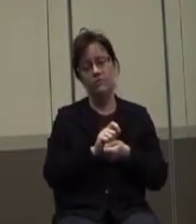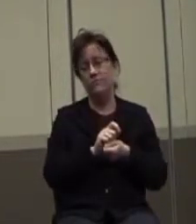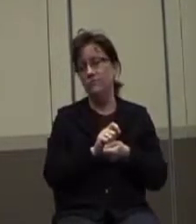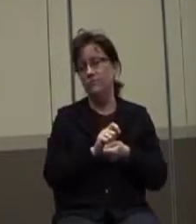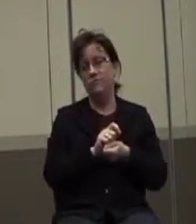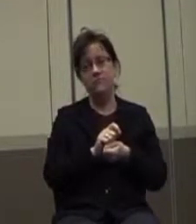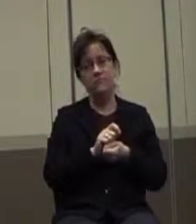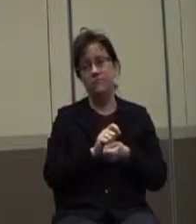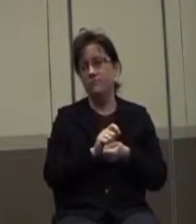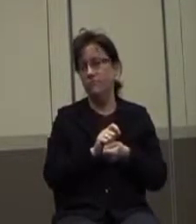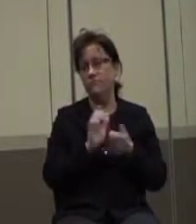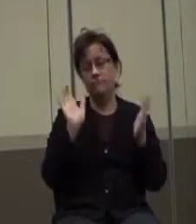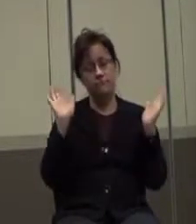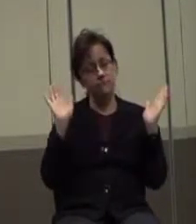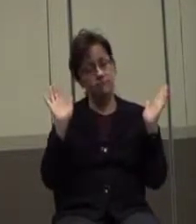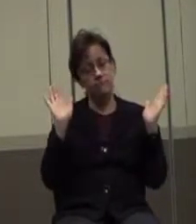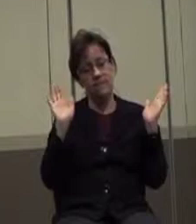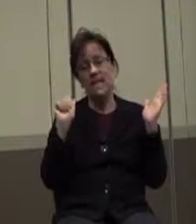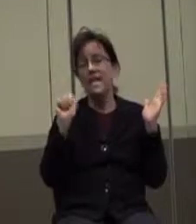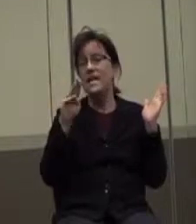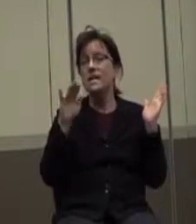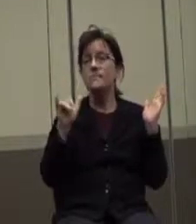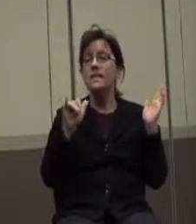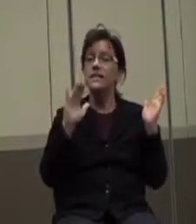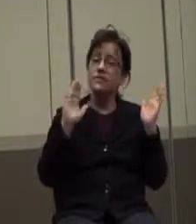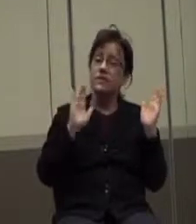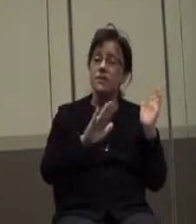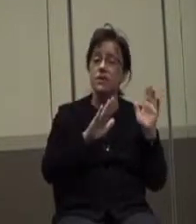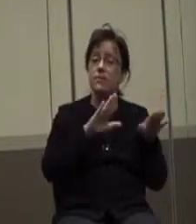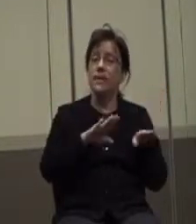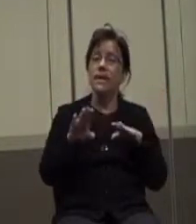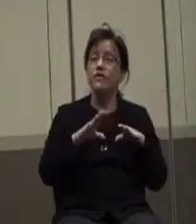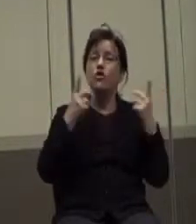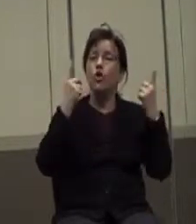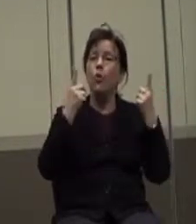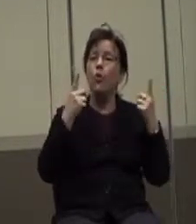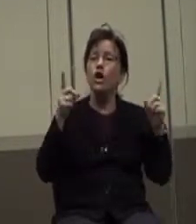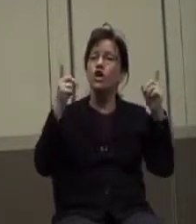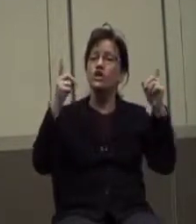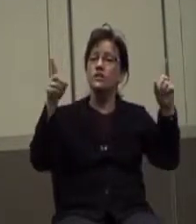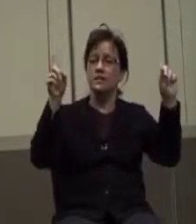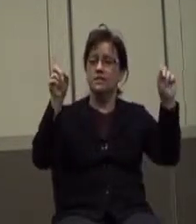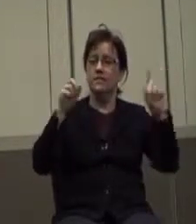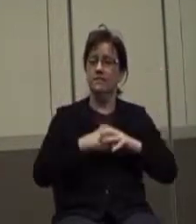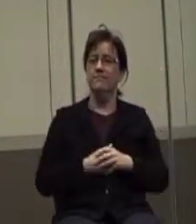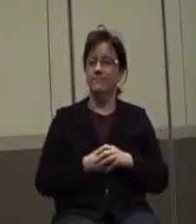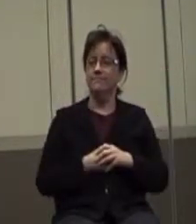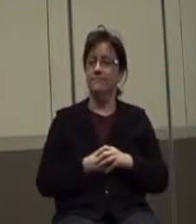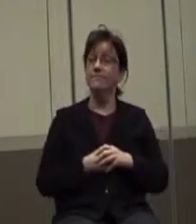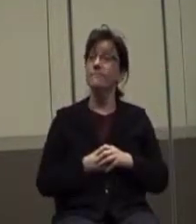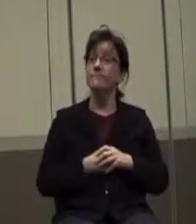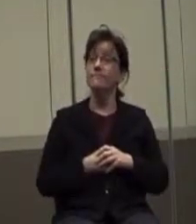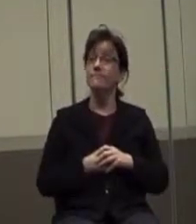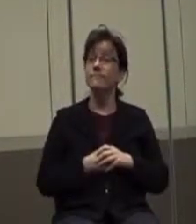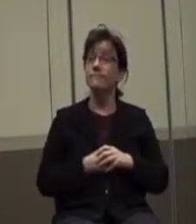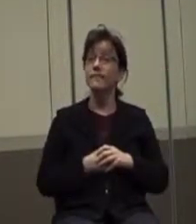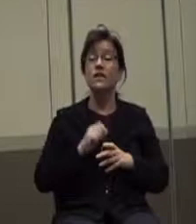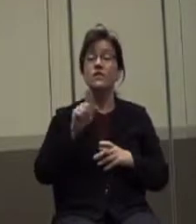Amy's behavior, because Amy's behavior works. Okay? And the only way